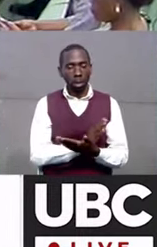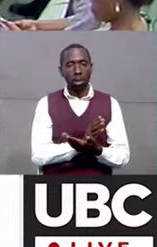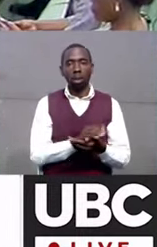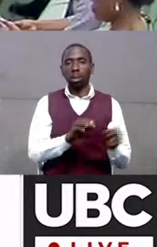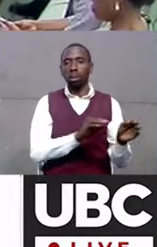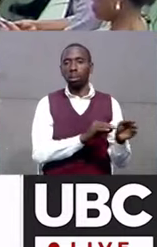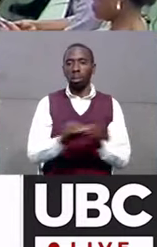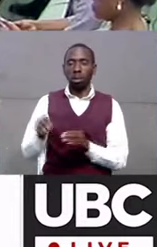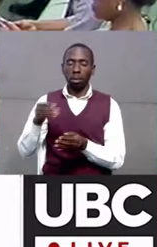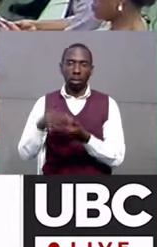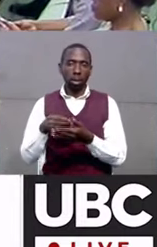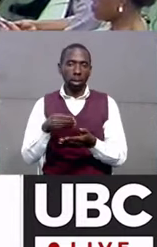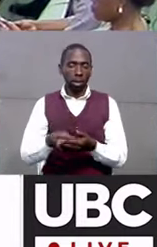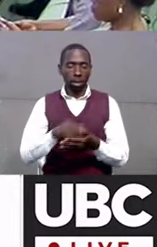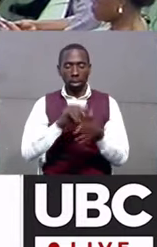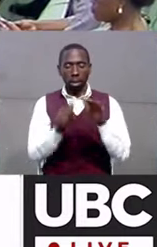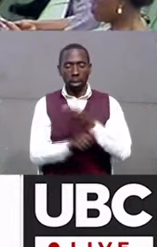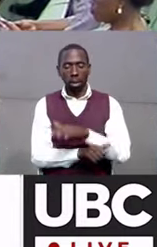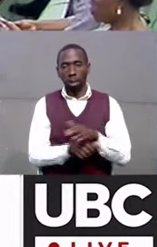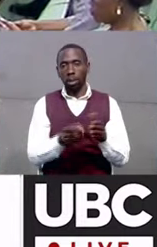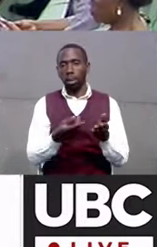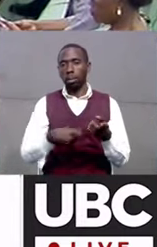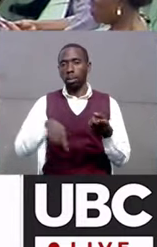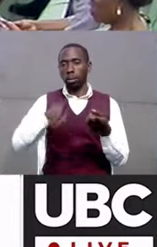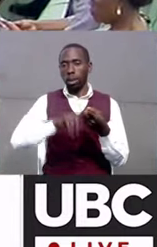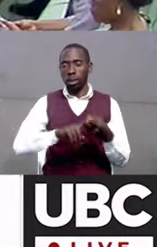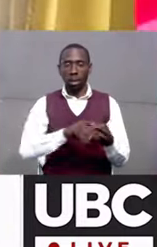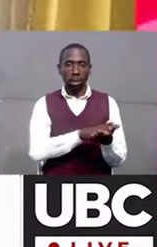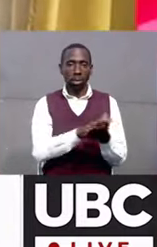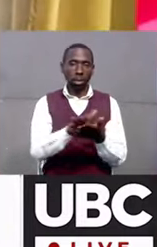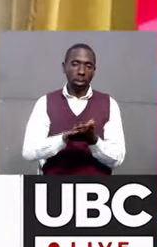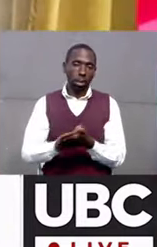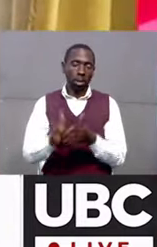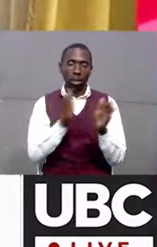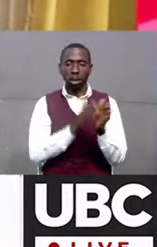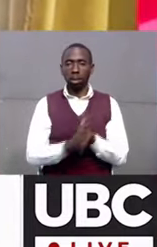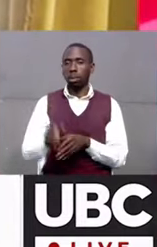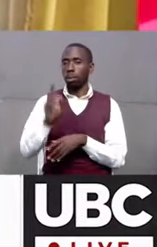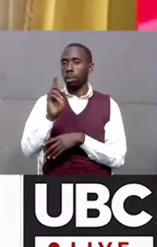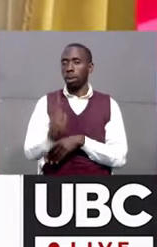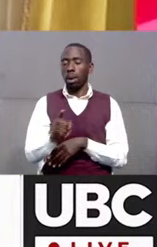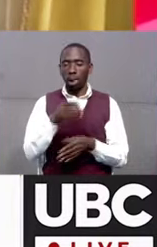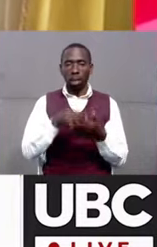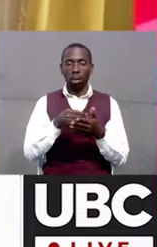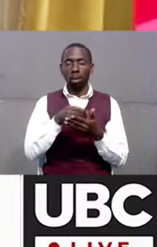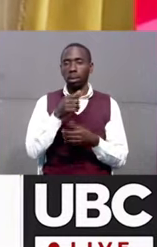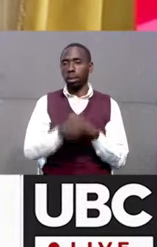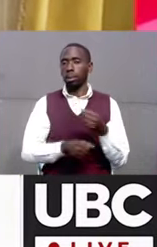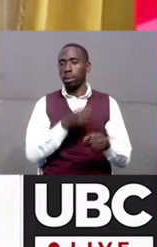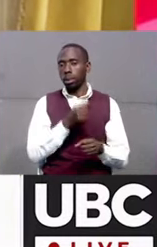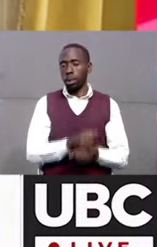funds appropriated under supplemental expenditure schedule number 1 for financial year